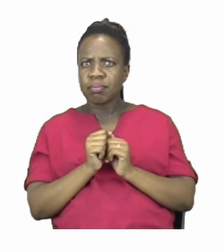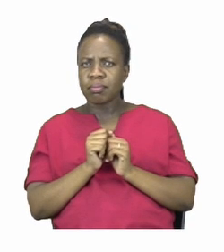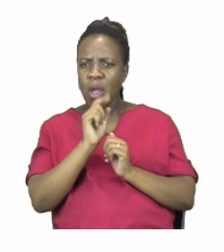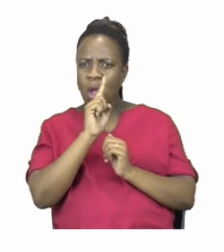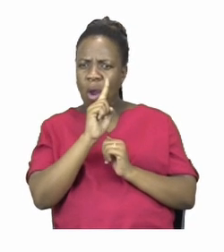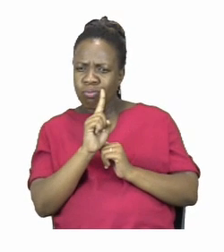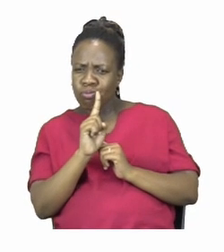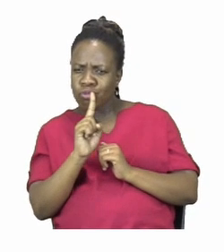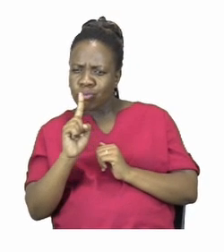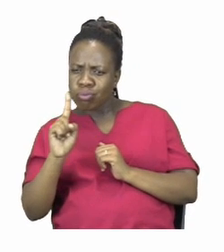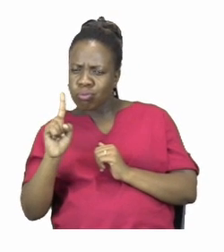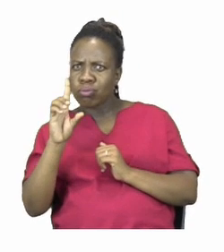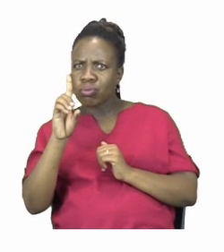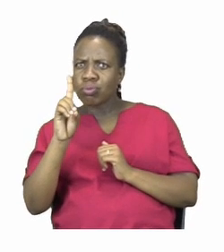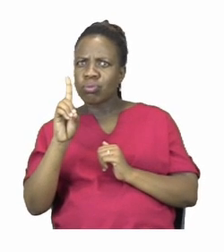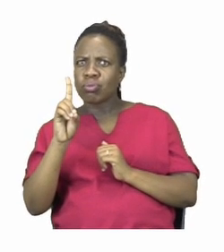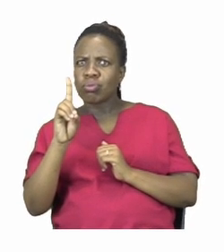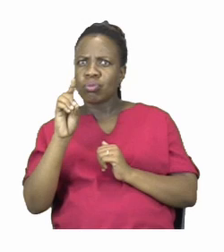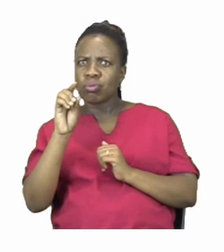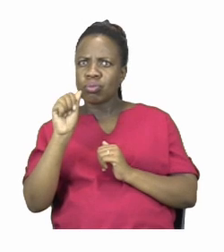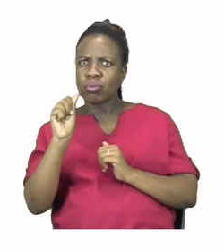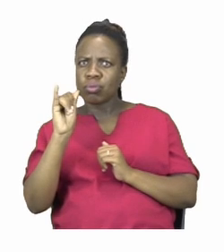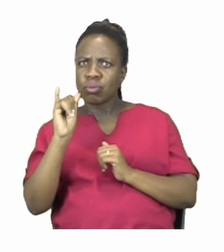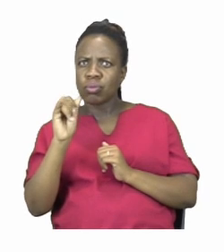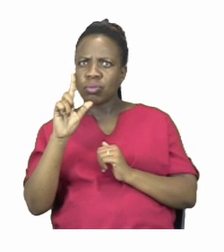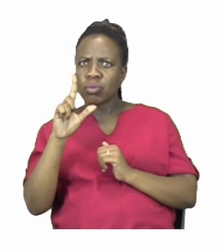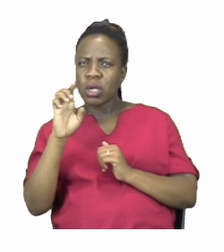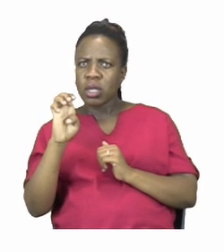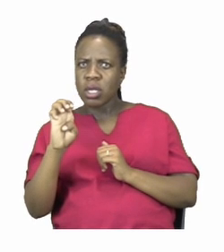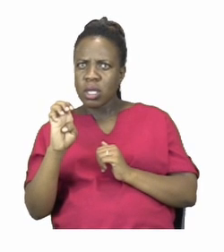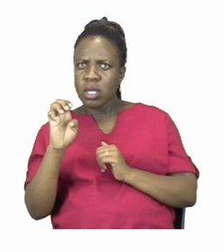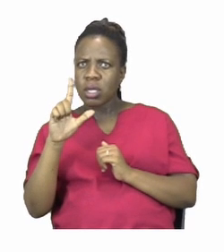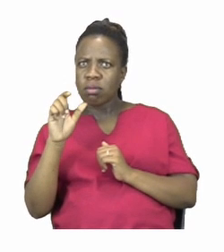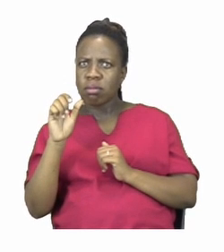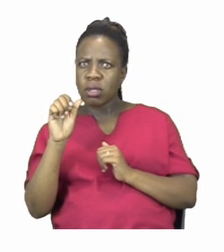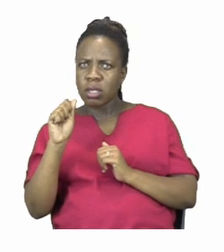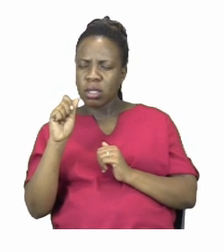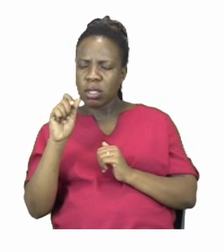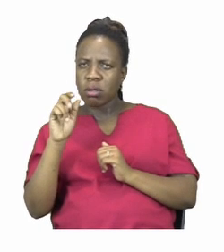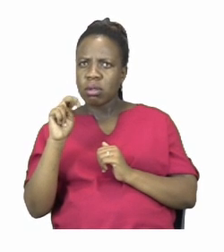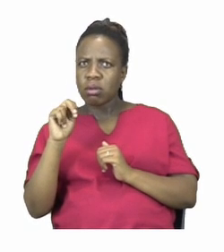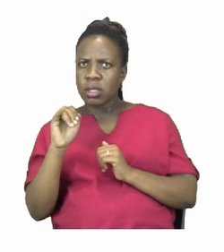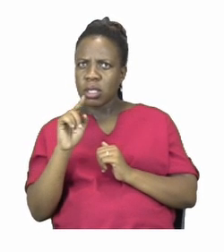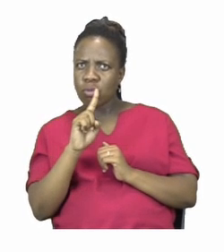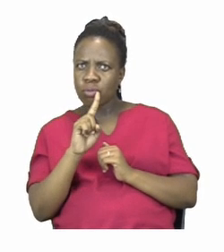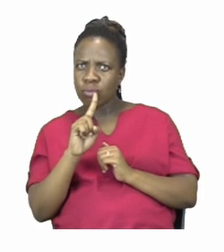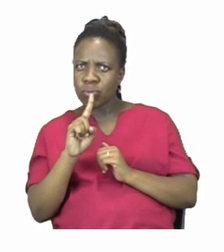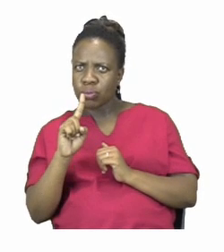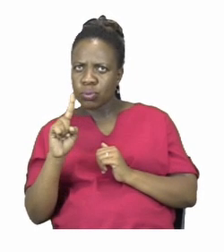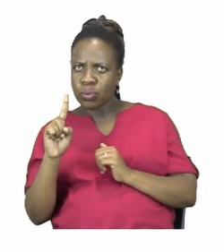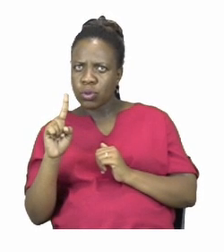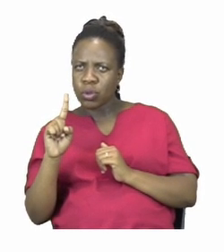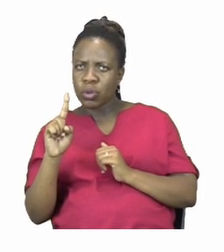Lane and then turn left. So from David's house, you walk straight down Dale Lane and